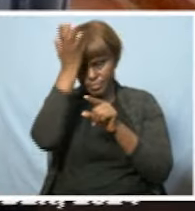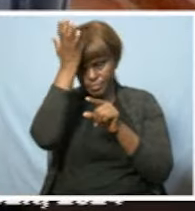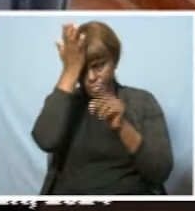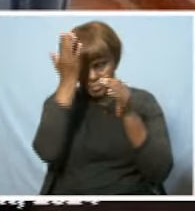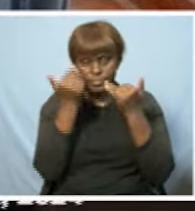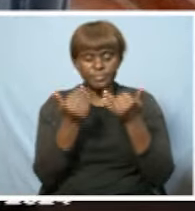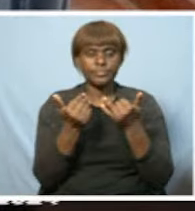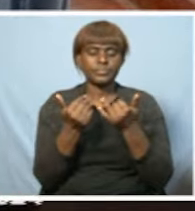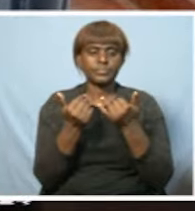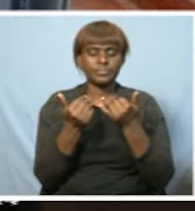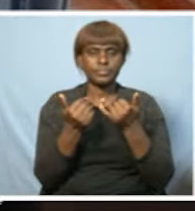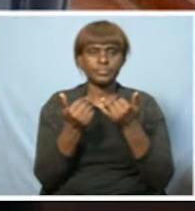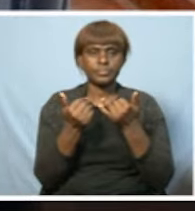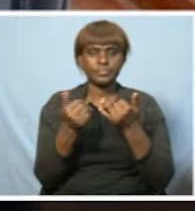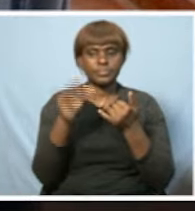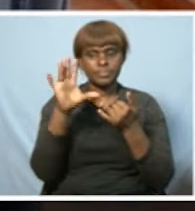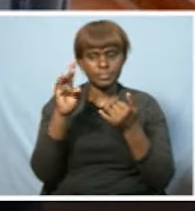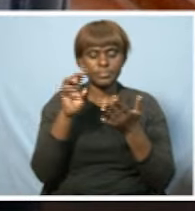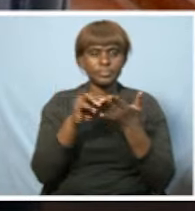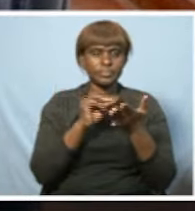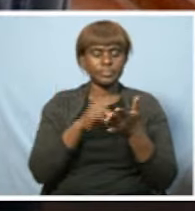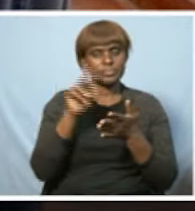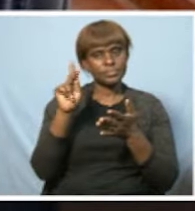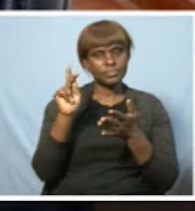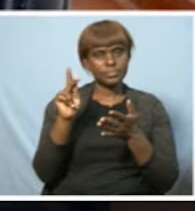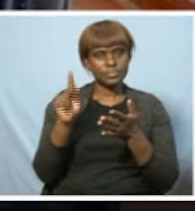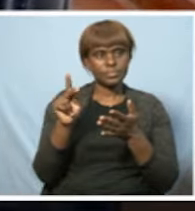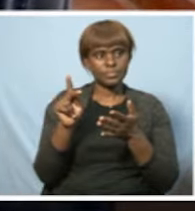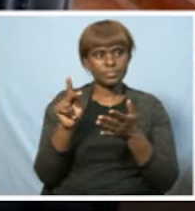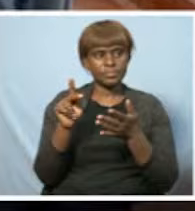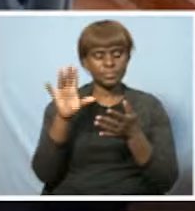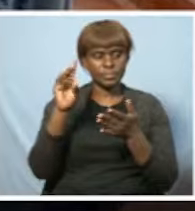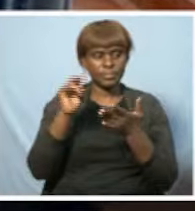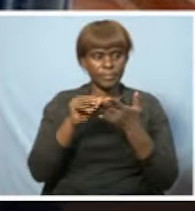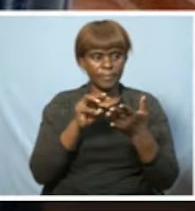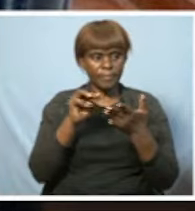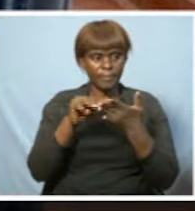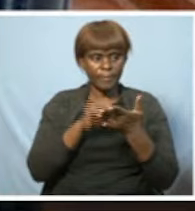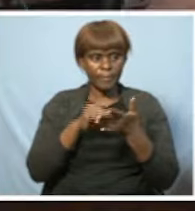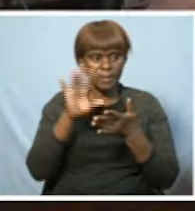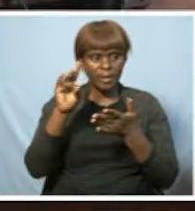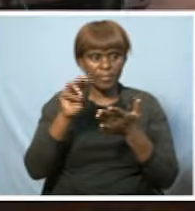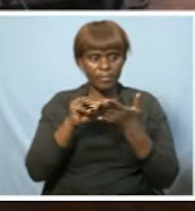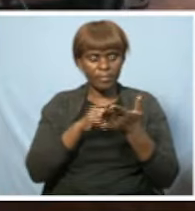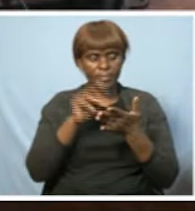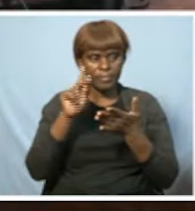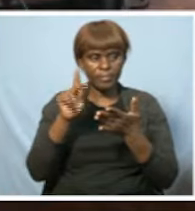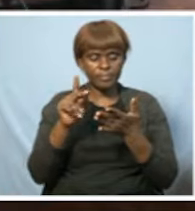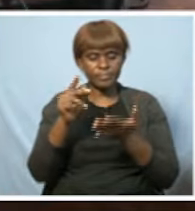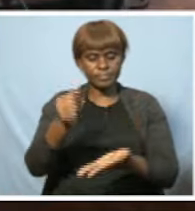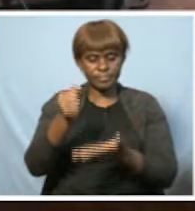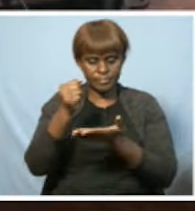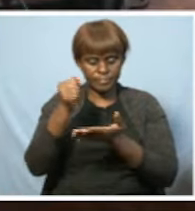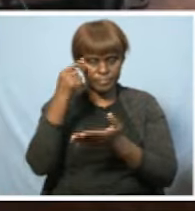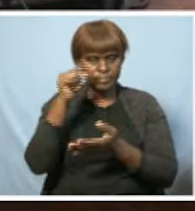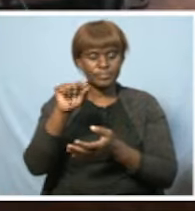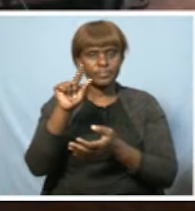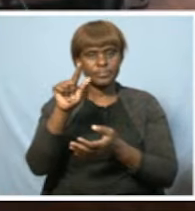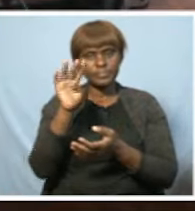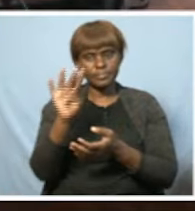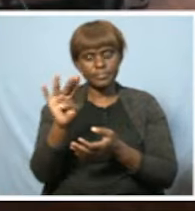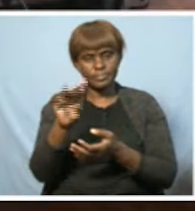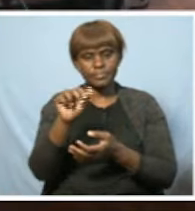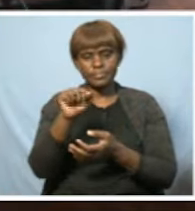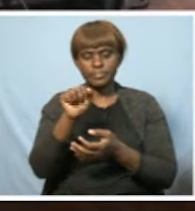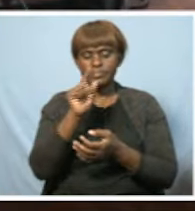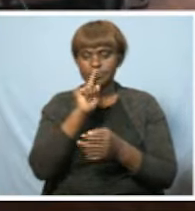is 7 million kwacha. 7 million. That is for 2024. Yes,